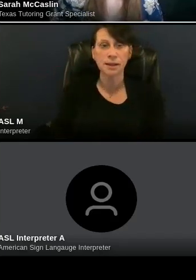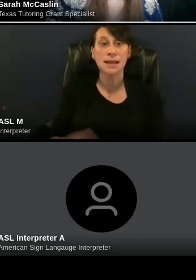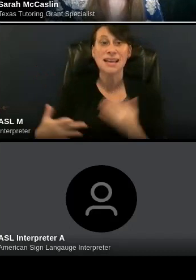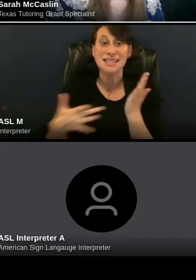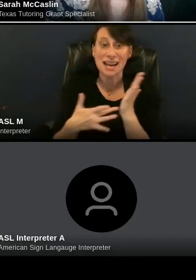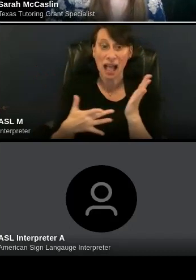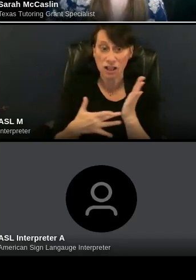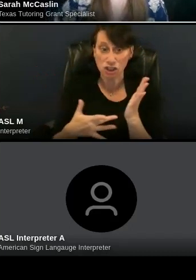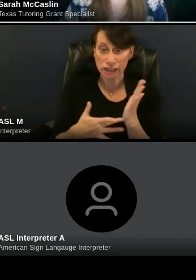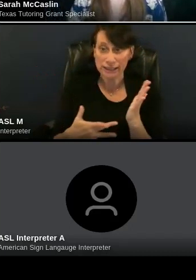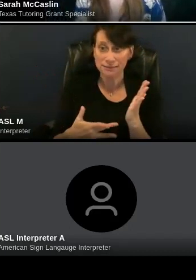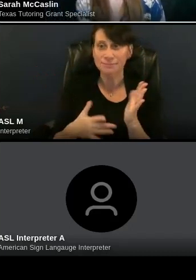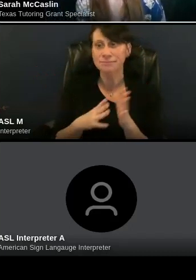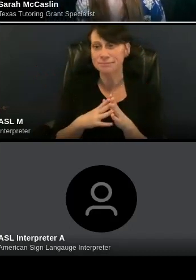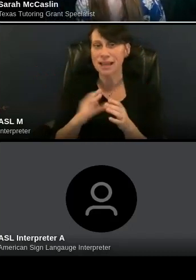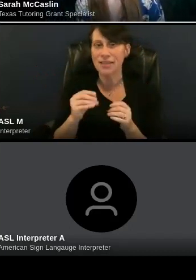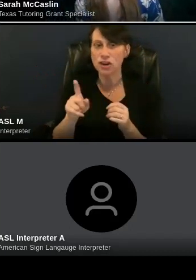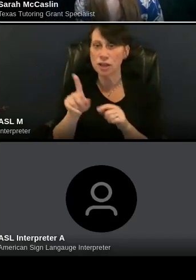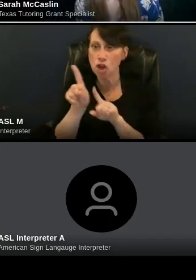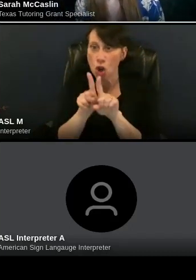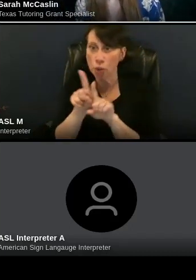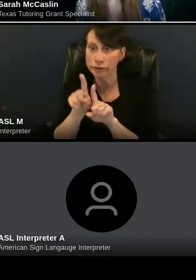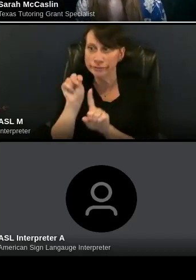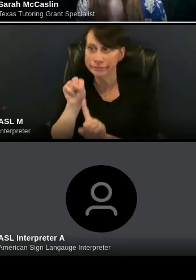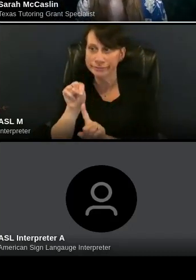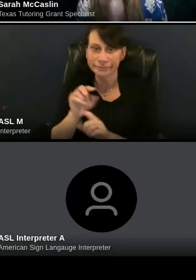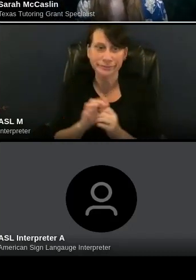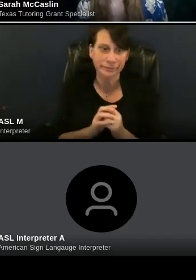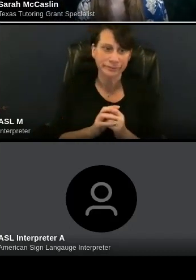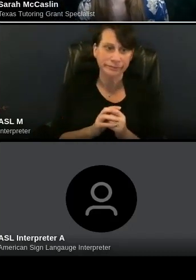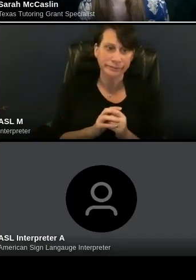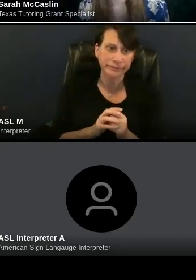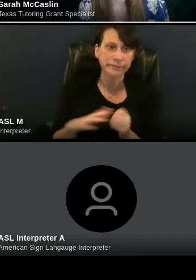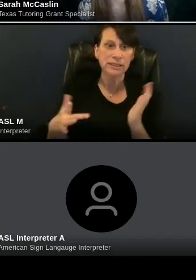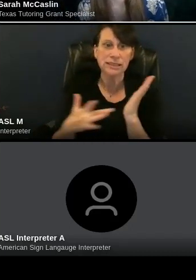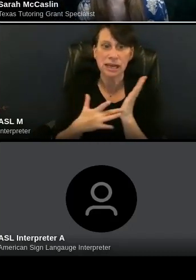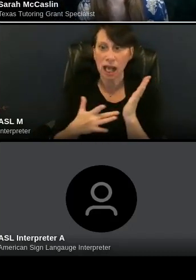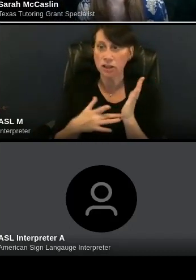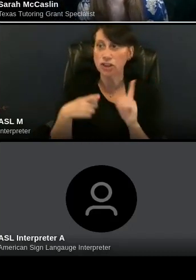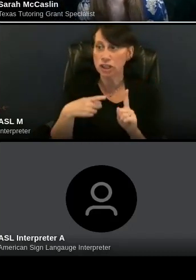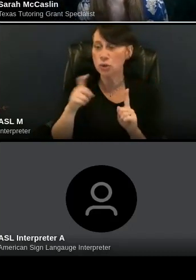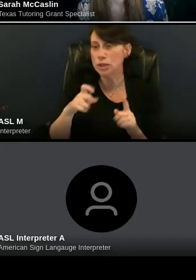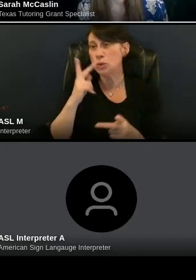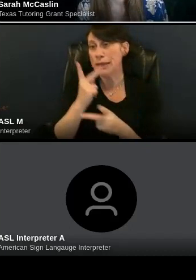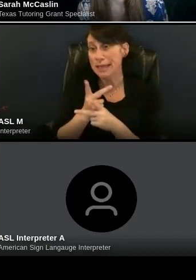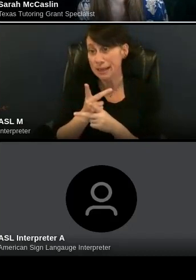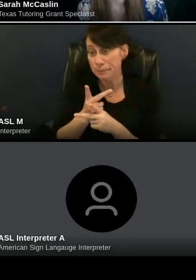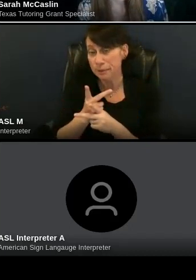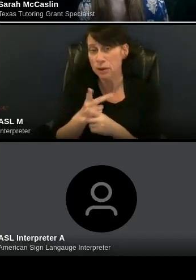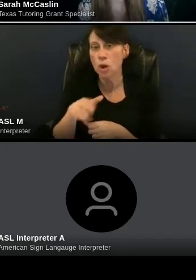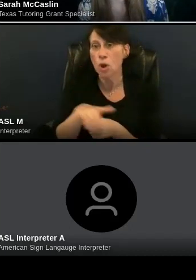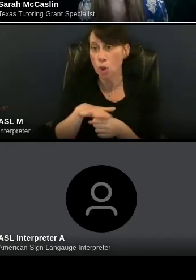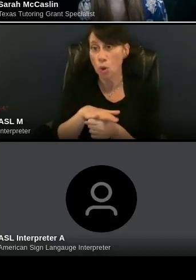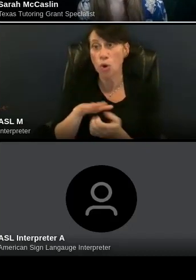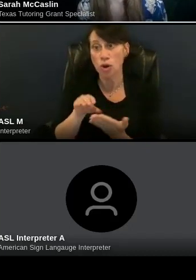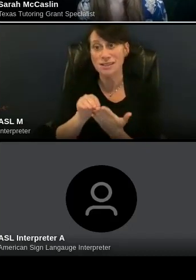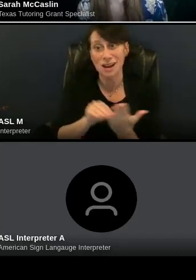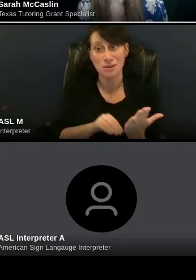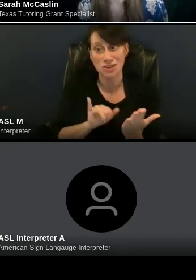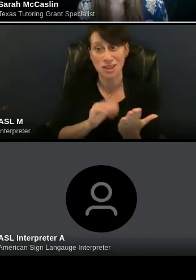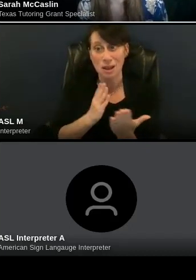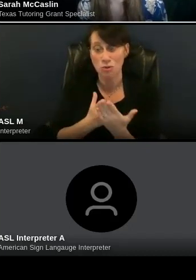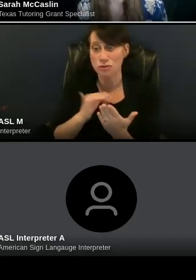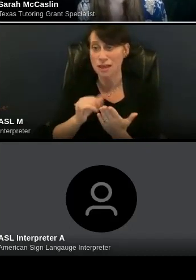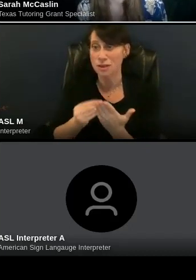Technology, and there's a little note here. The technology, you'll need to keep local documentation that proves